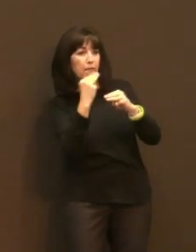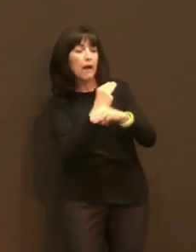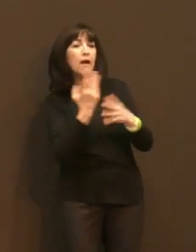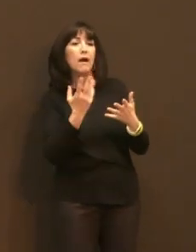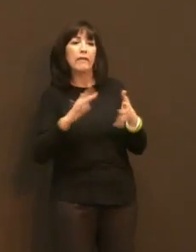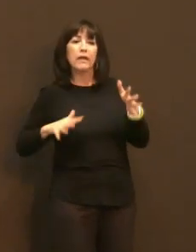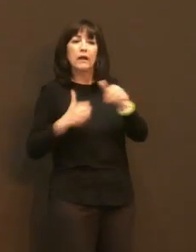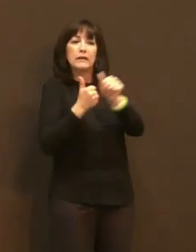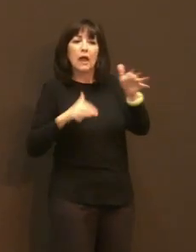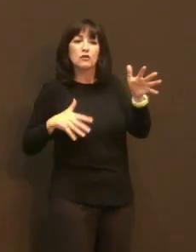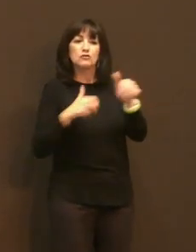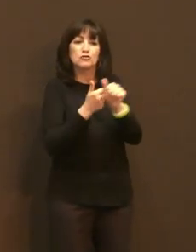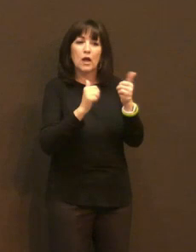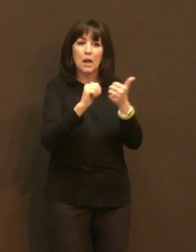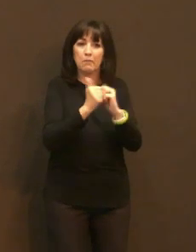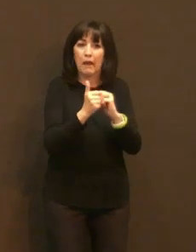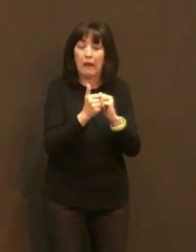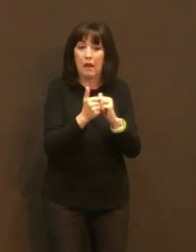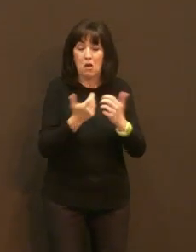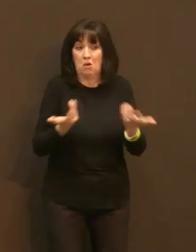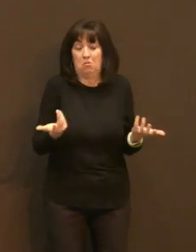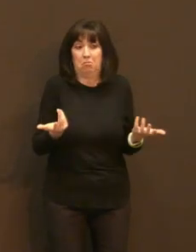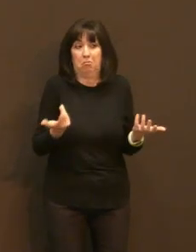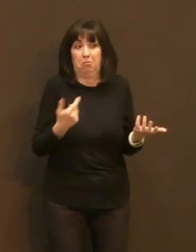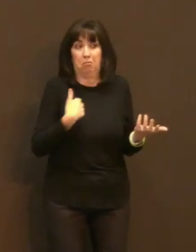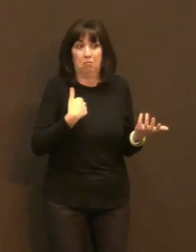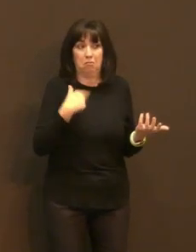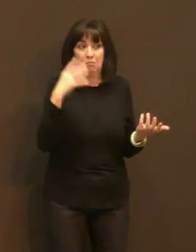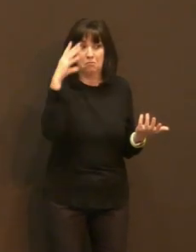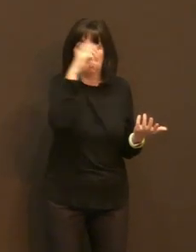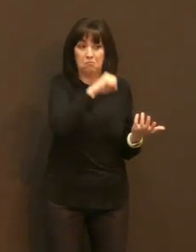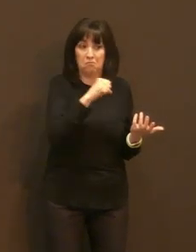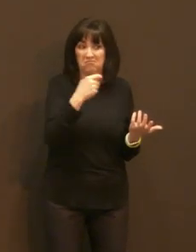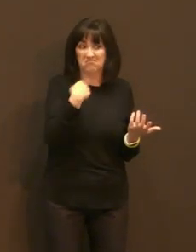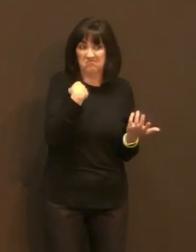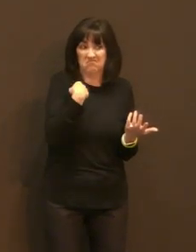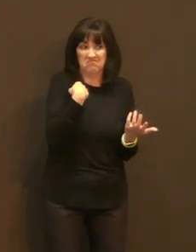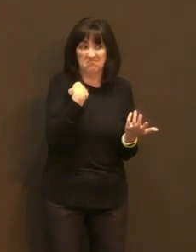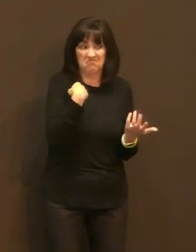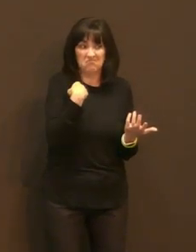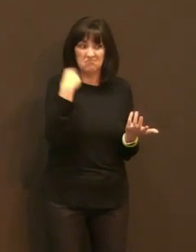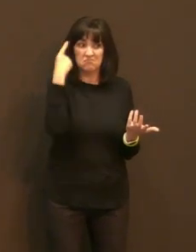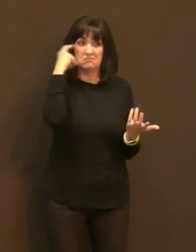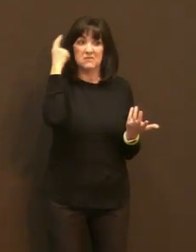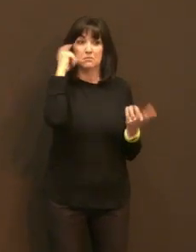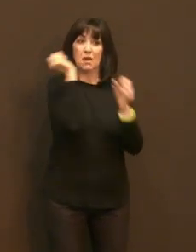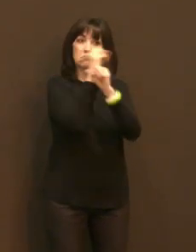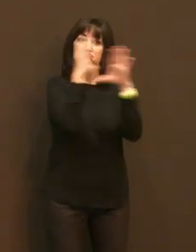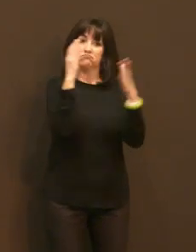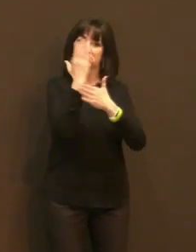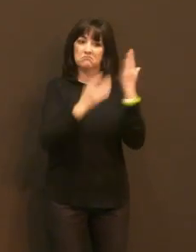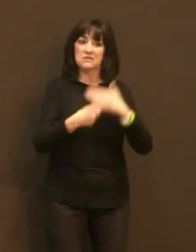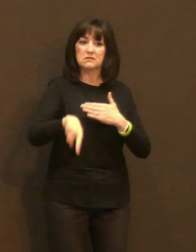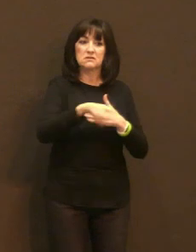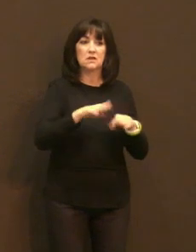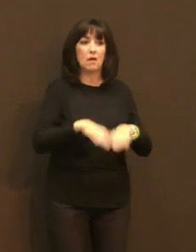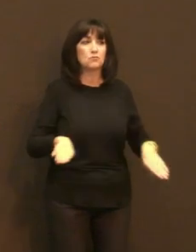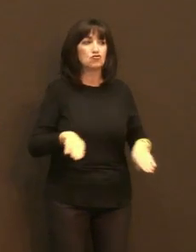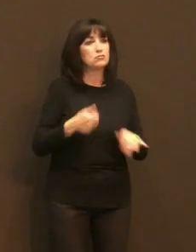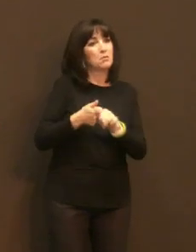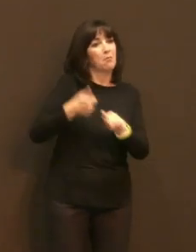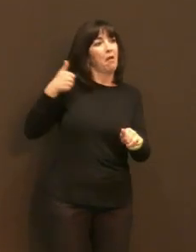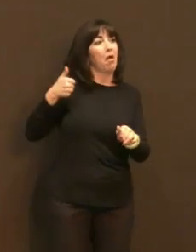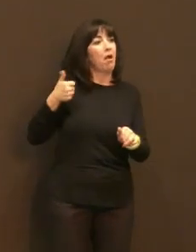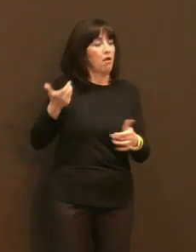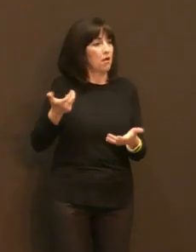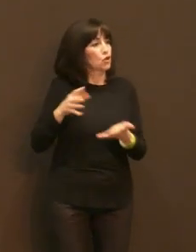up in particular areas? I would imagine so. We're going to be asking them, for their plans to